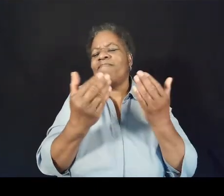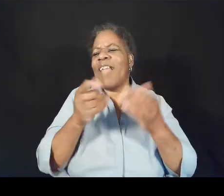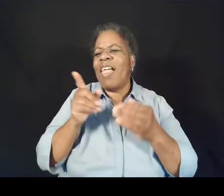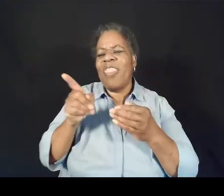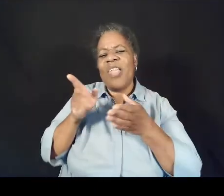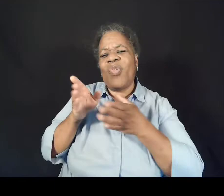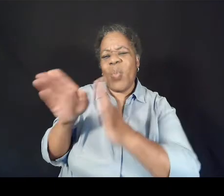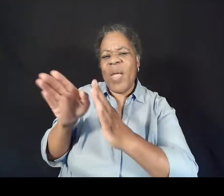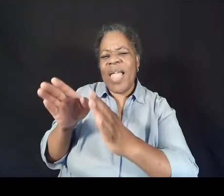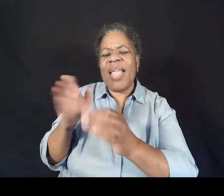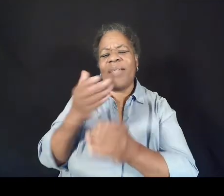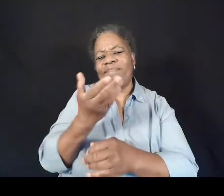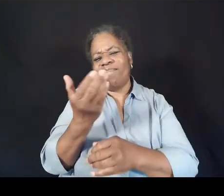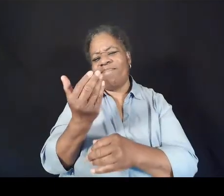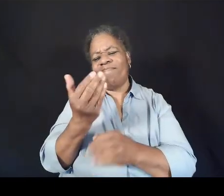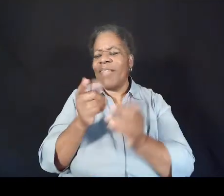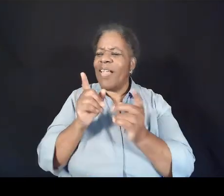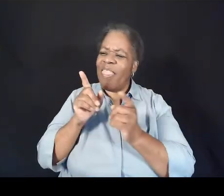in it."